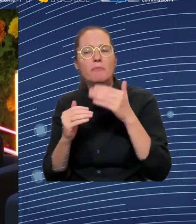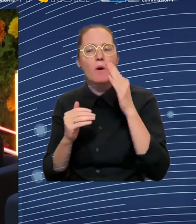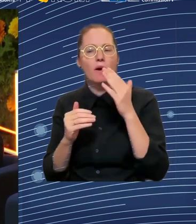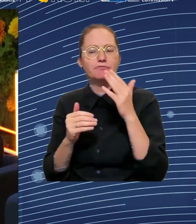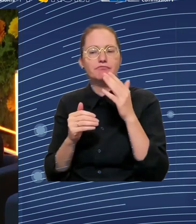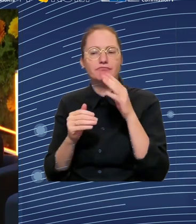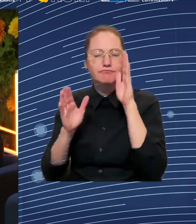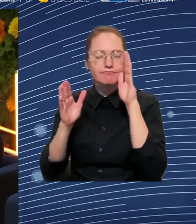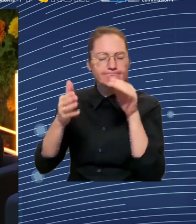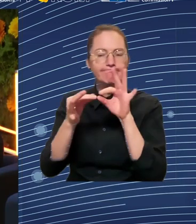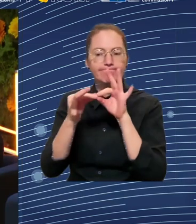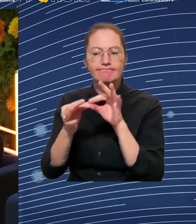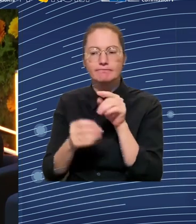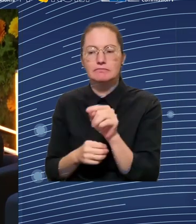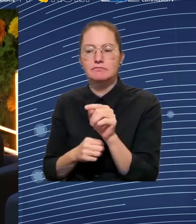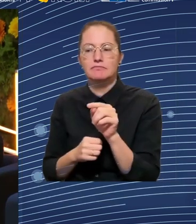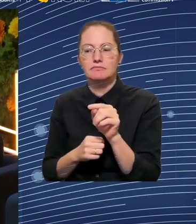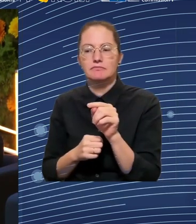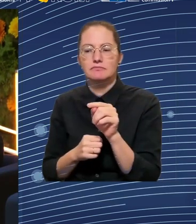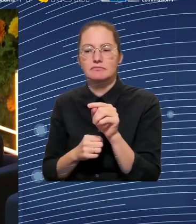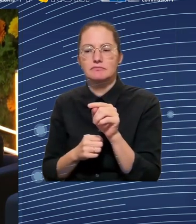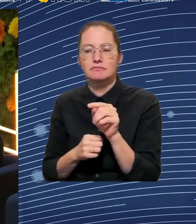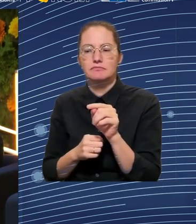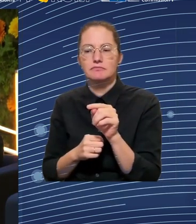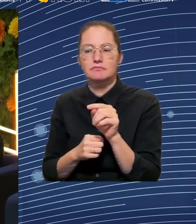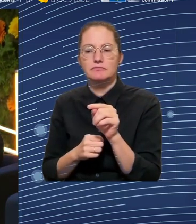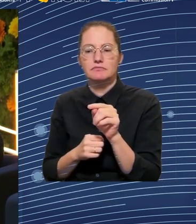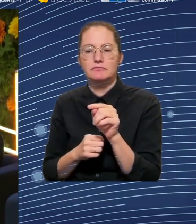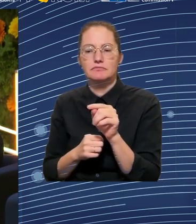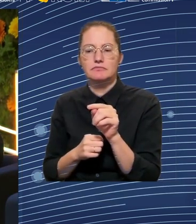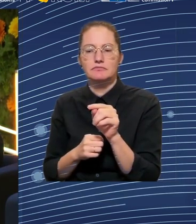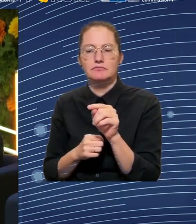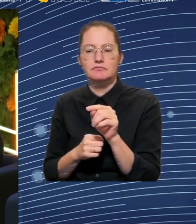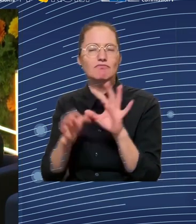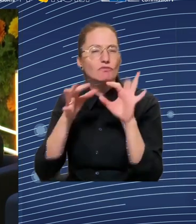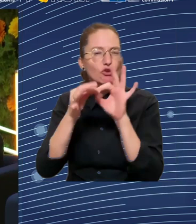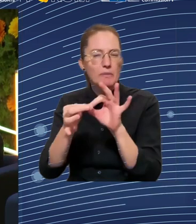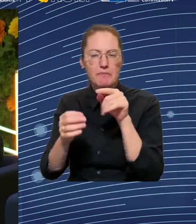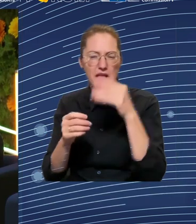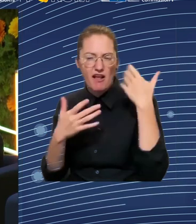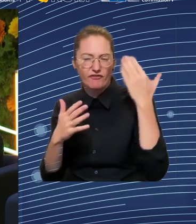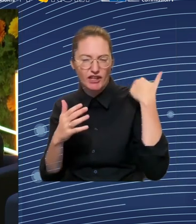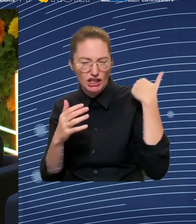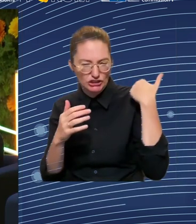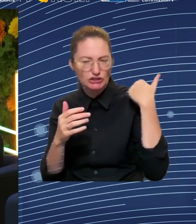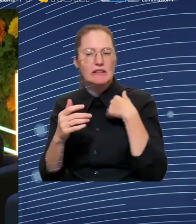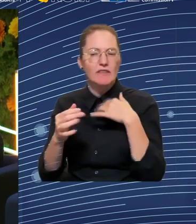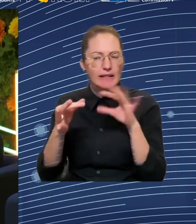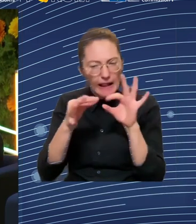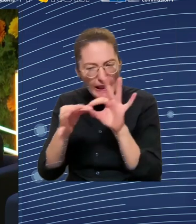Eurofound, what kind of initiatives or measures do you think we could